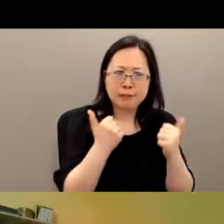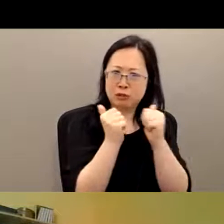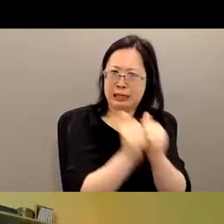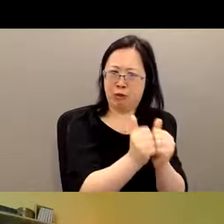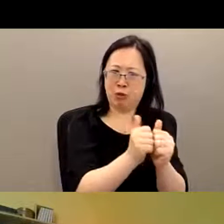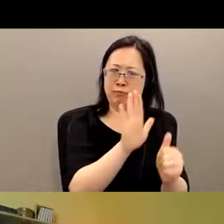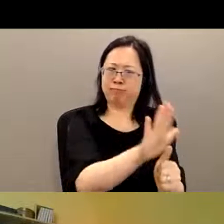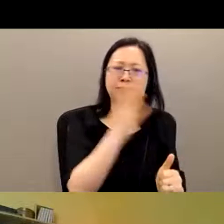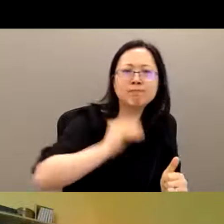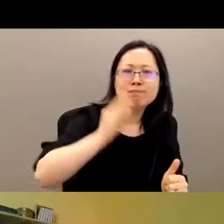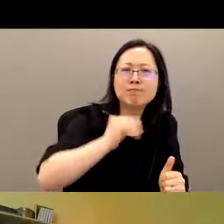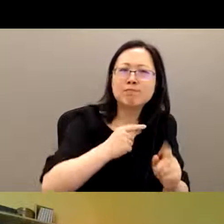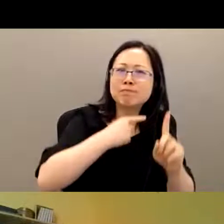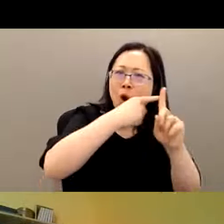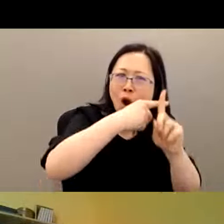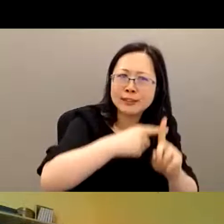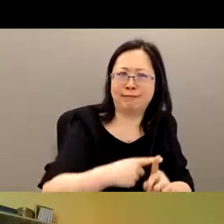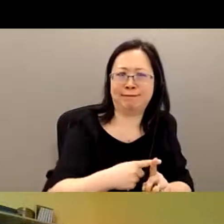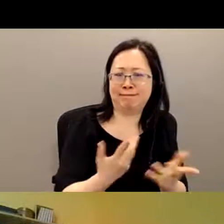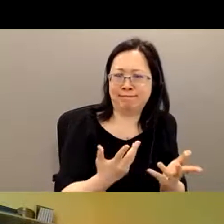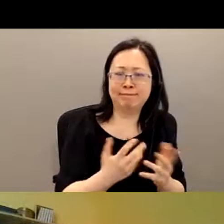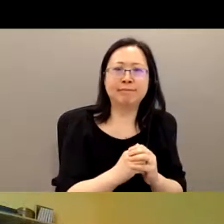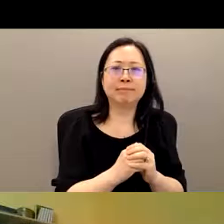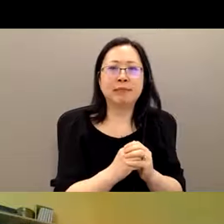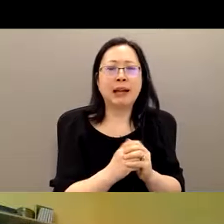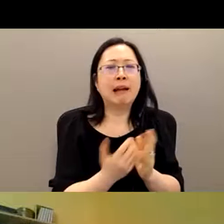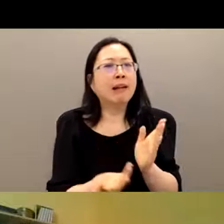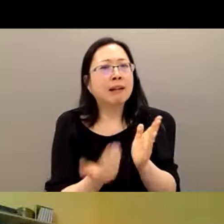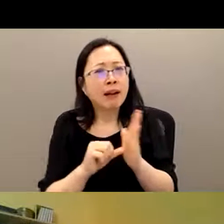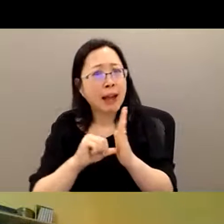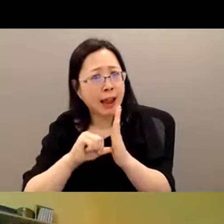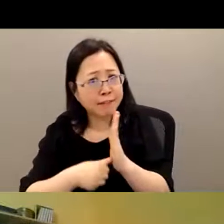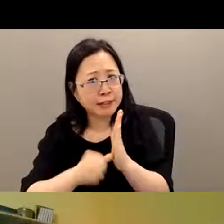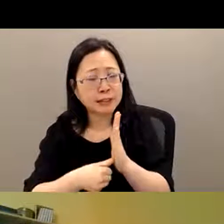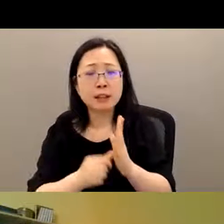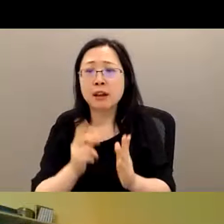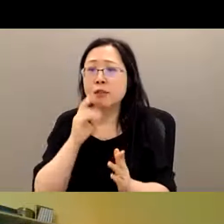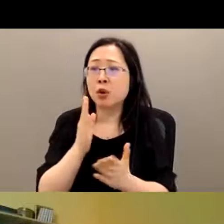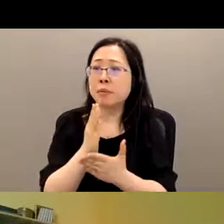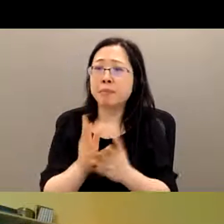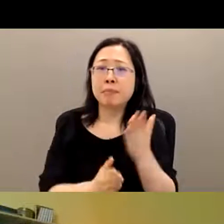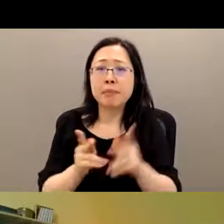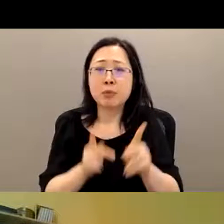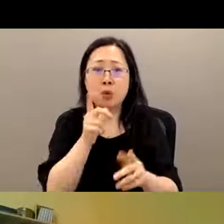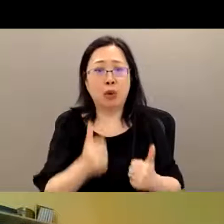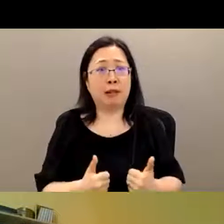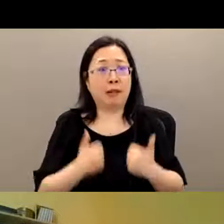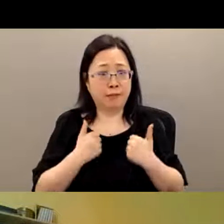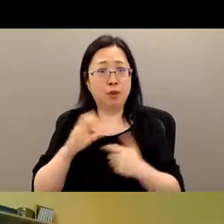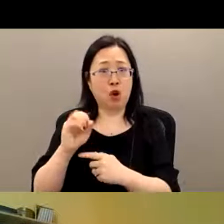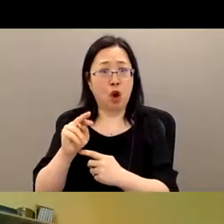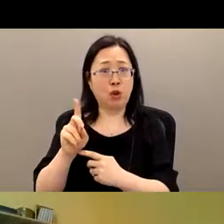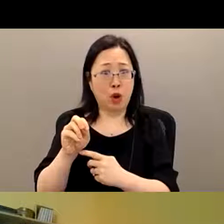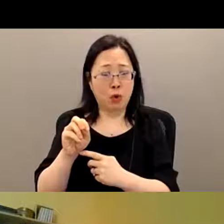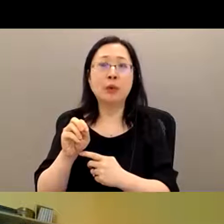And again, for those who are involved in condo living, what's really,